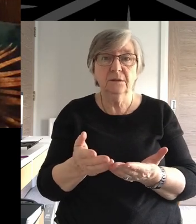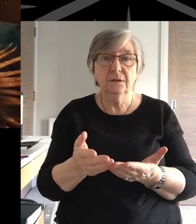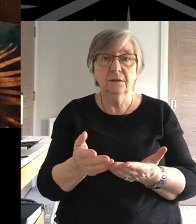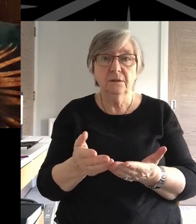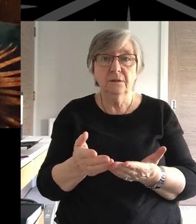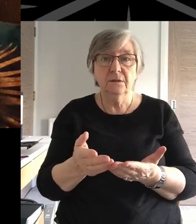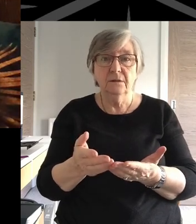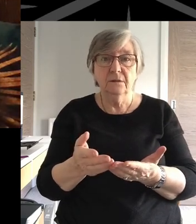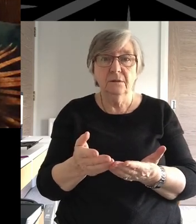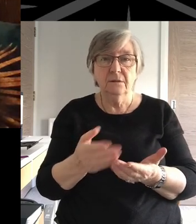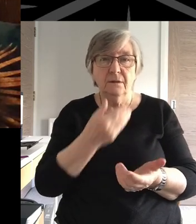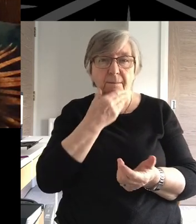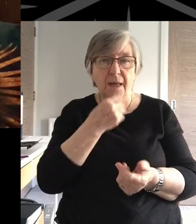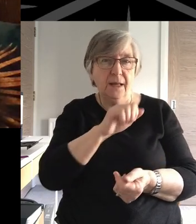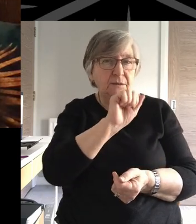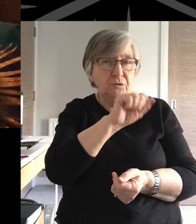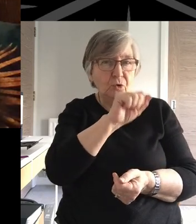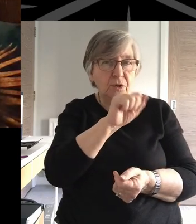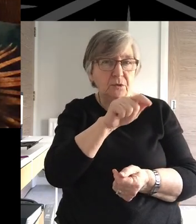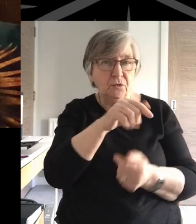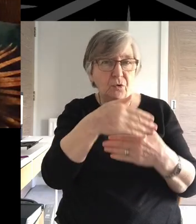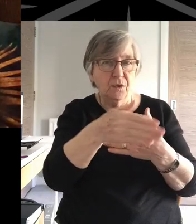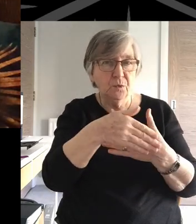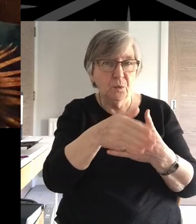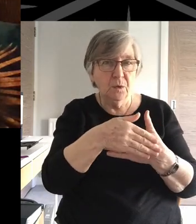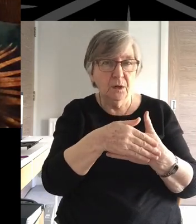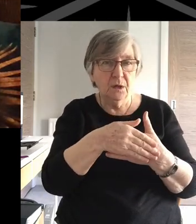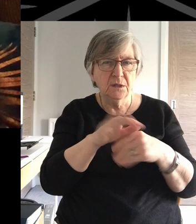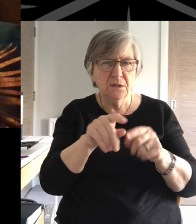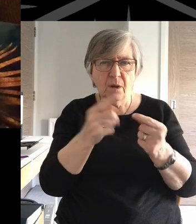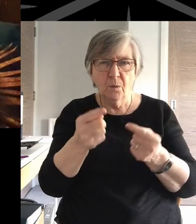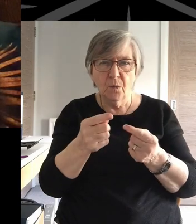a man knocking on the door and